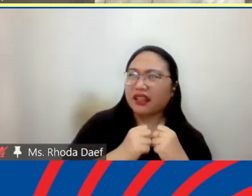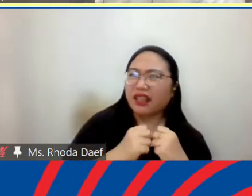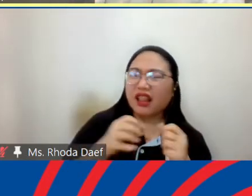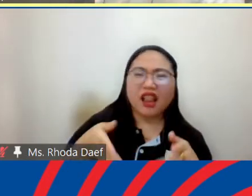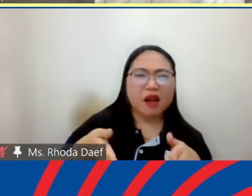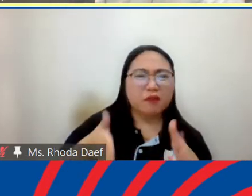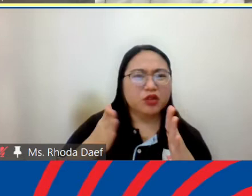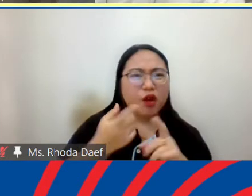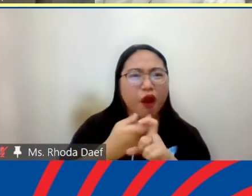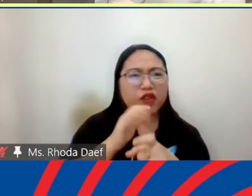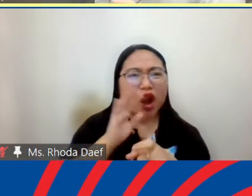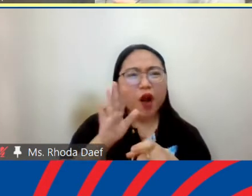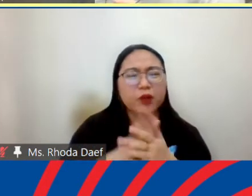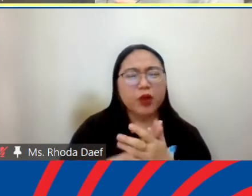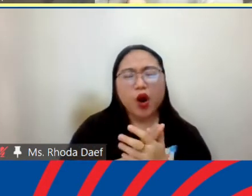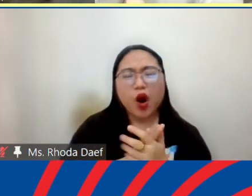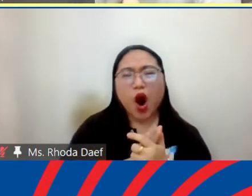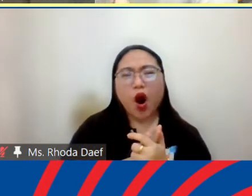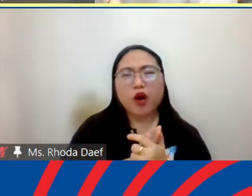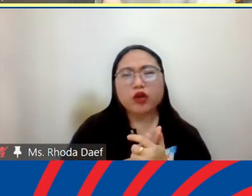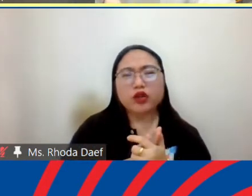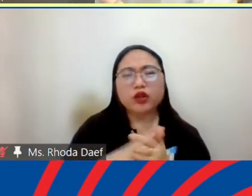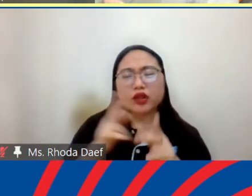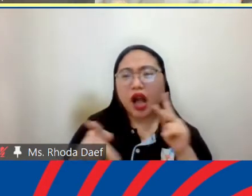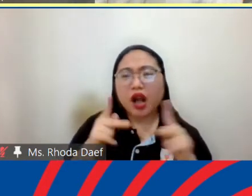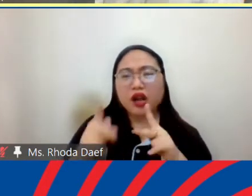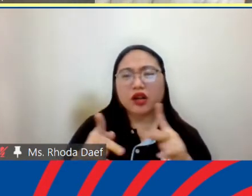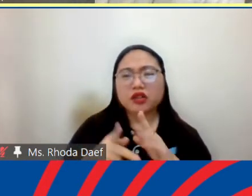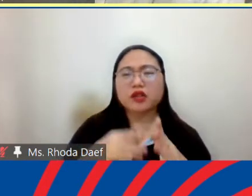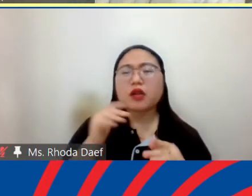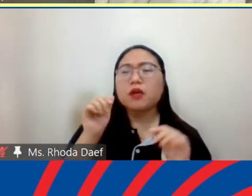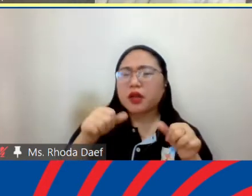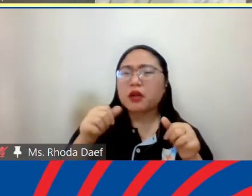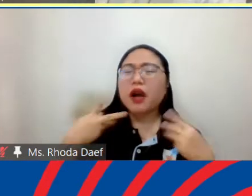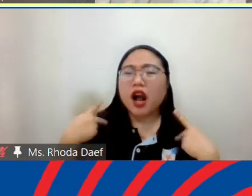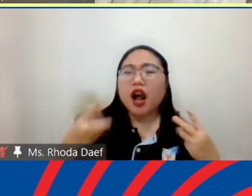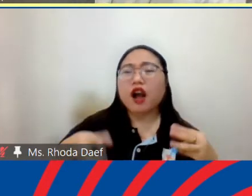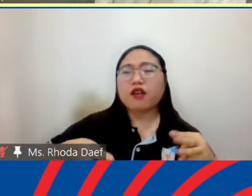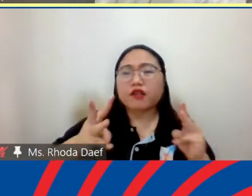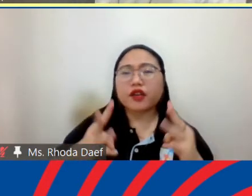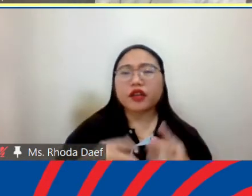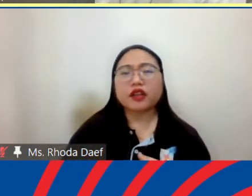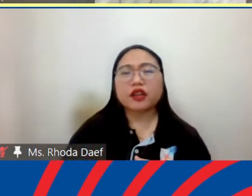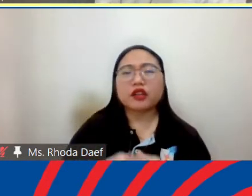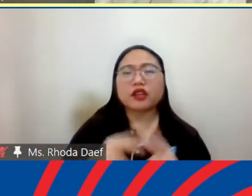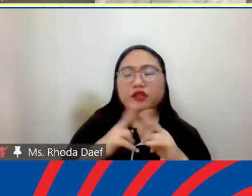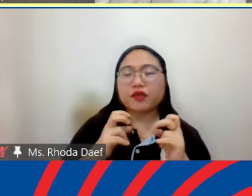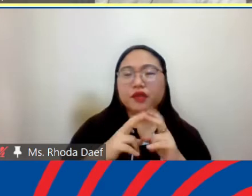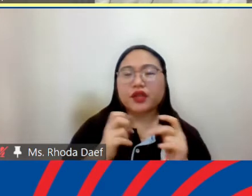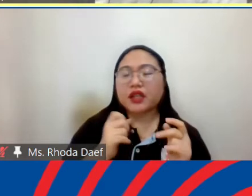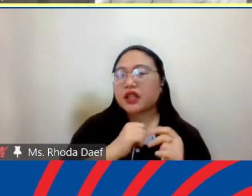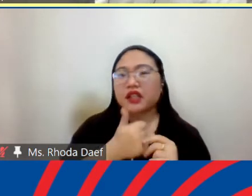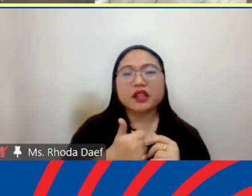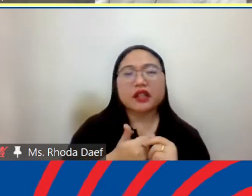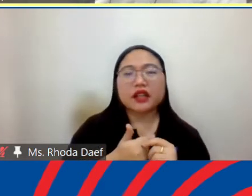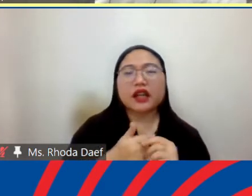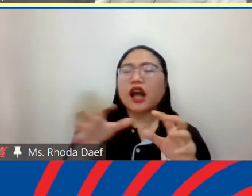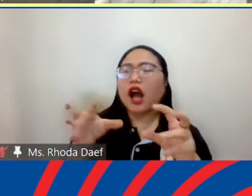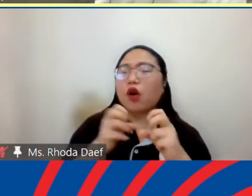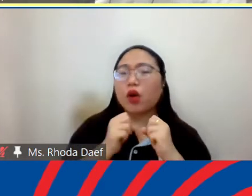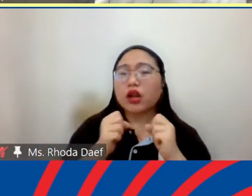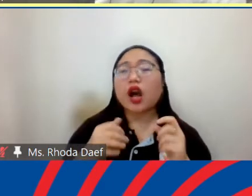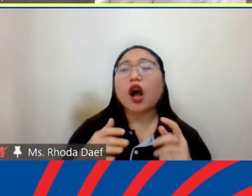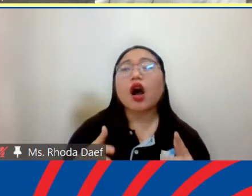your participants. So there is still a way for you to share research data kahit hindi kayo nakapag-obtain